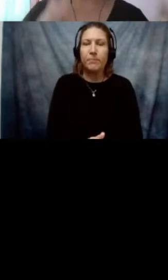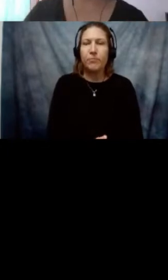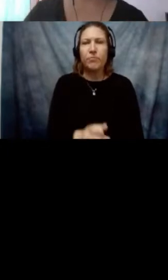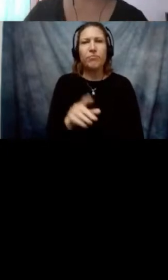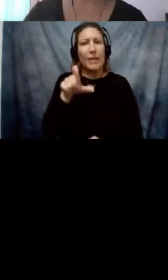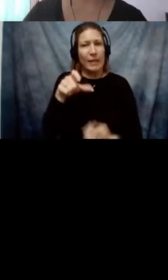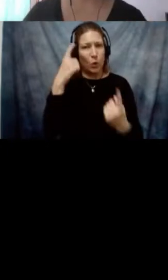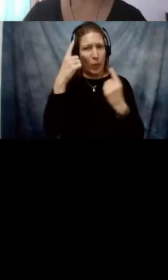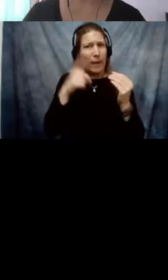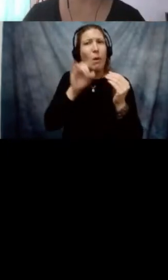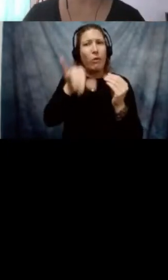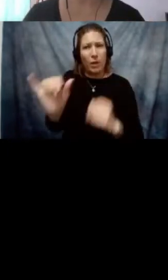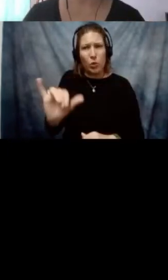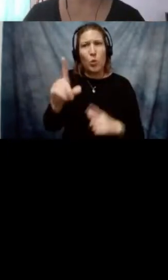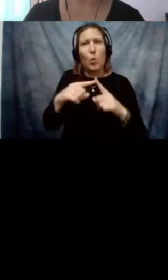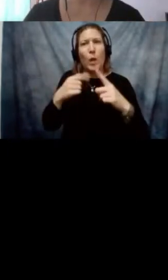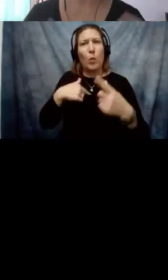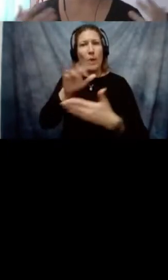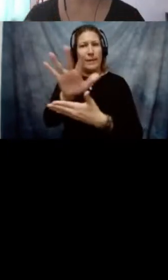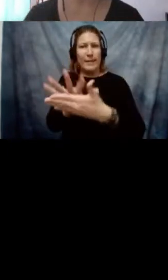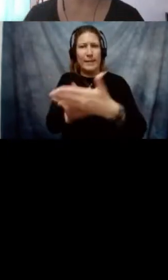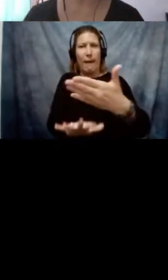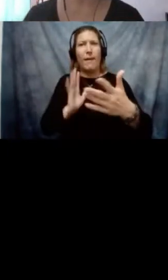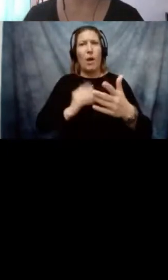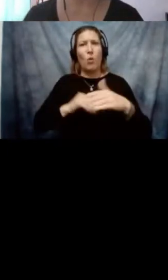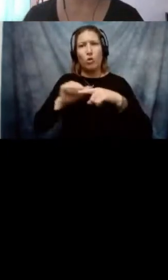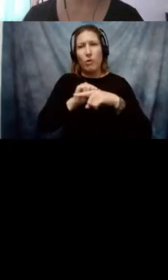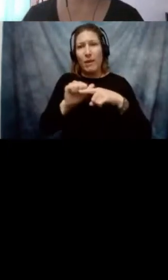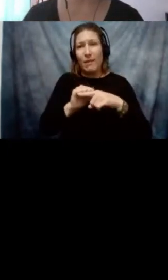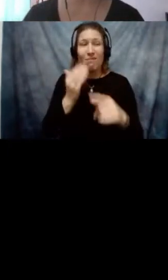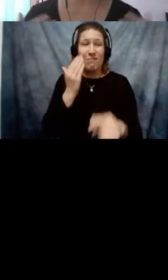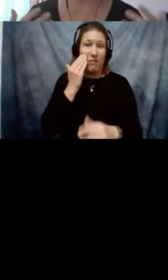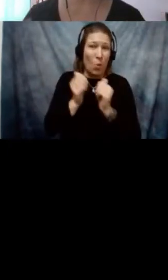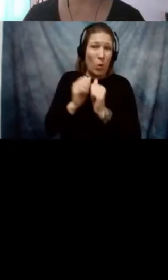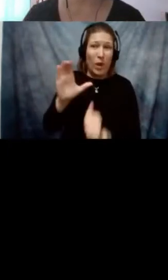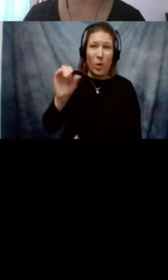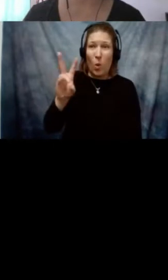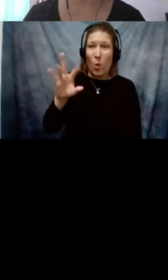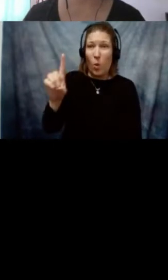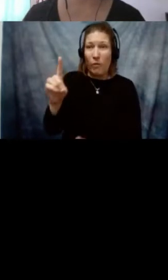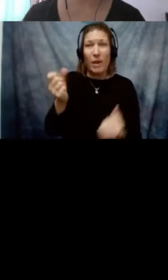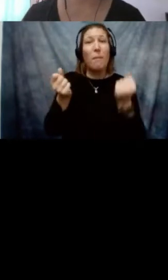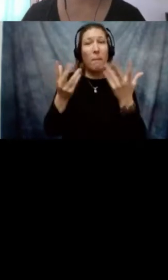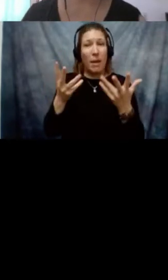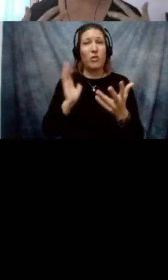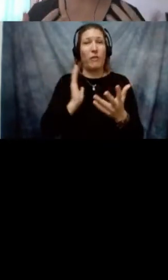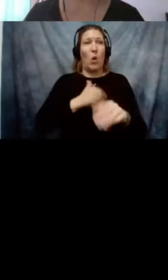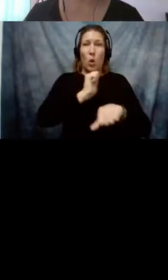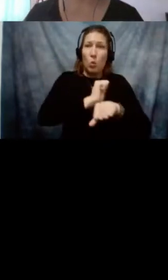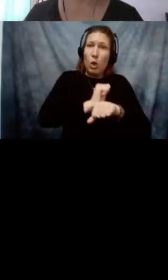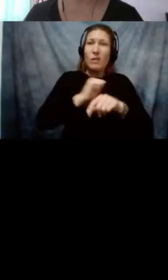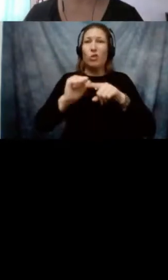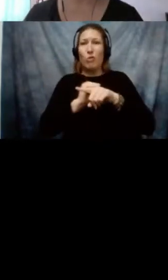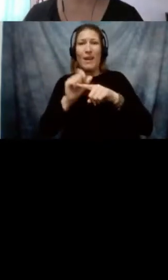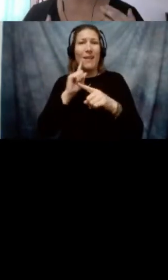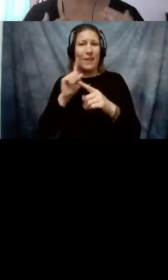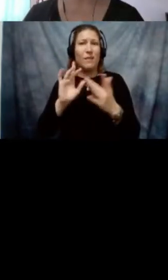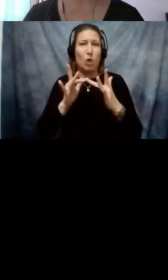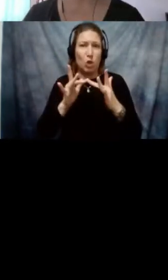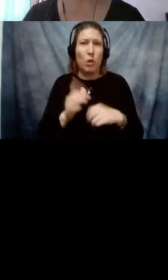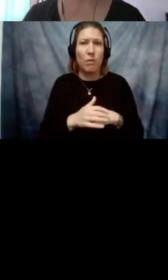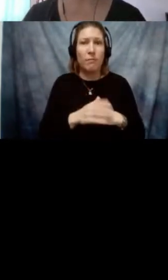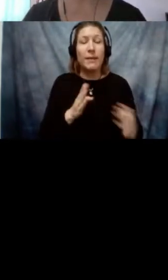as well when we design our training, especially nowadays with COVID when a lot of it is virtual. And last but not least, we actually need to